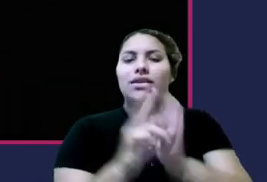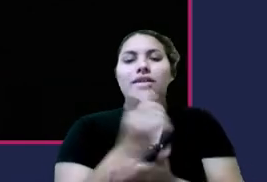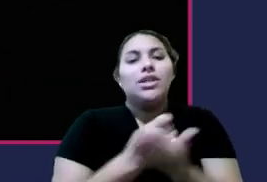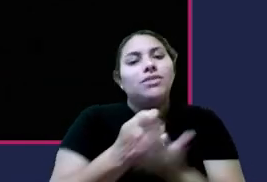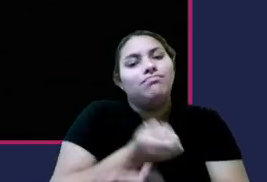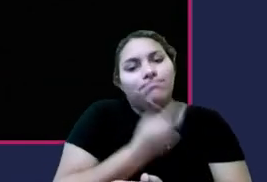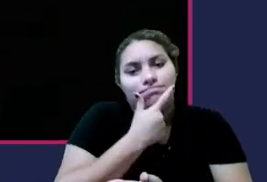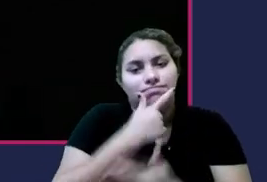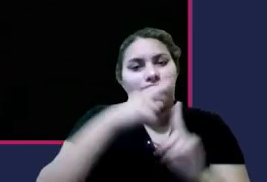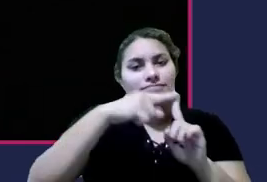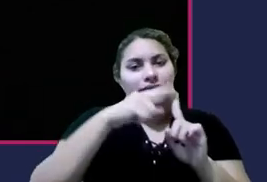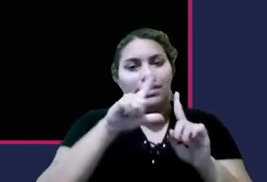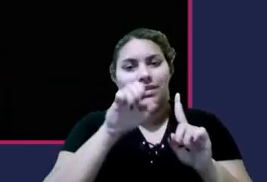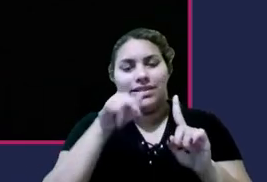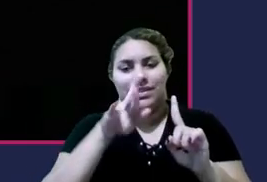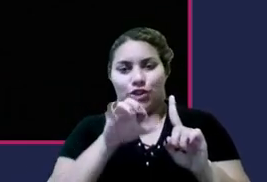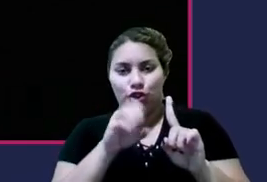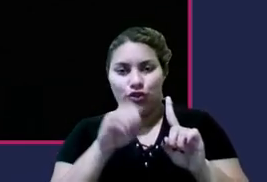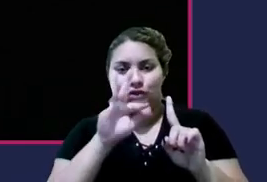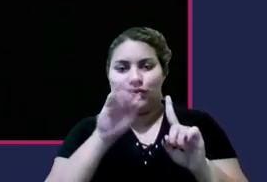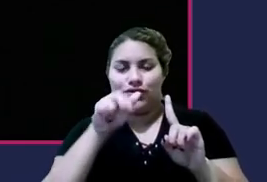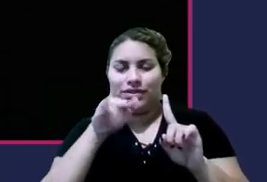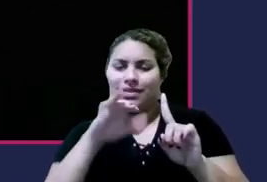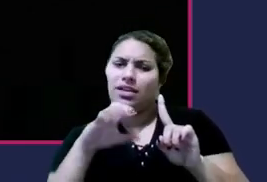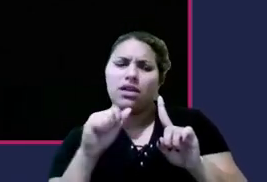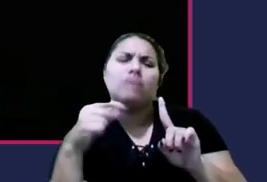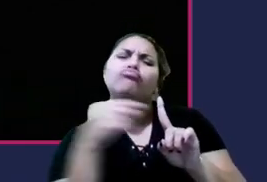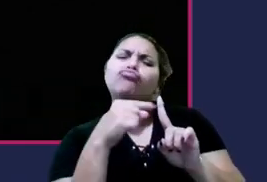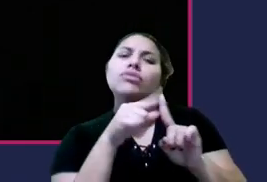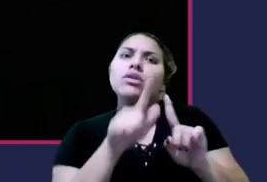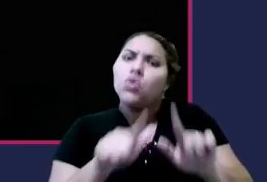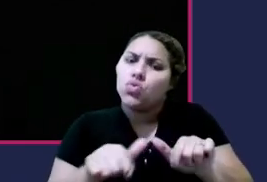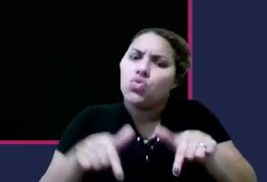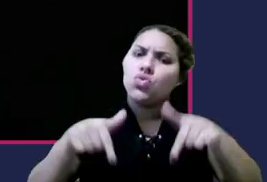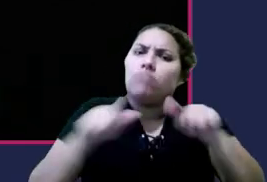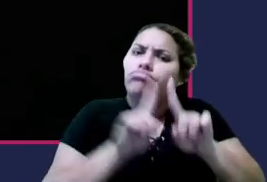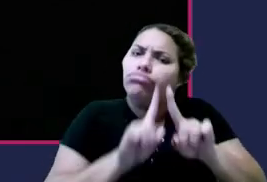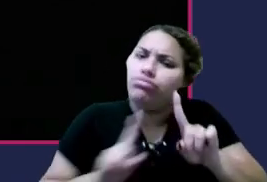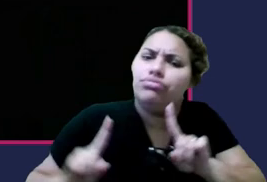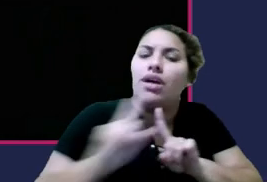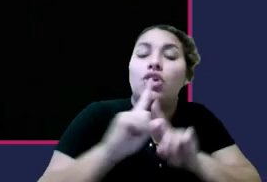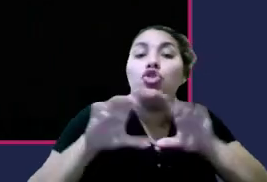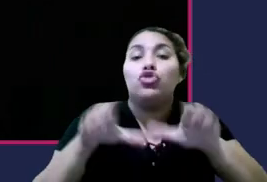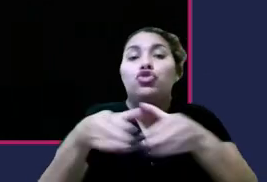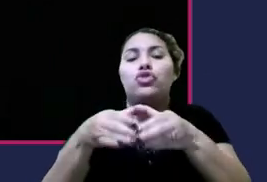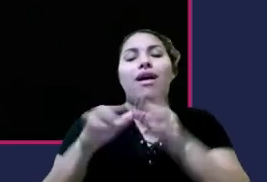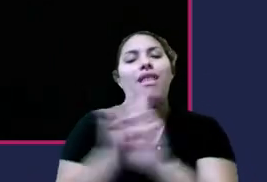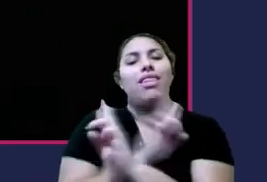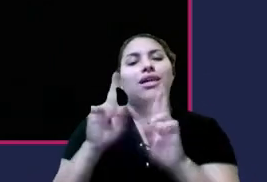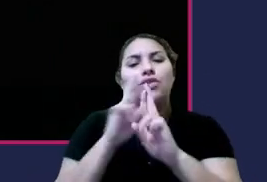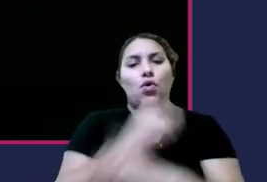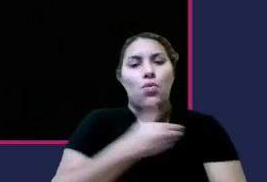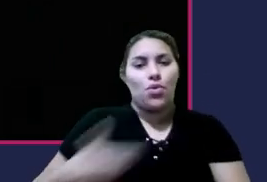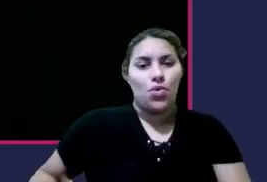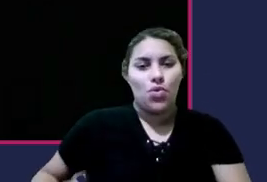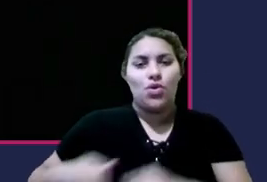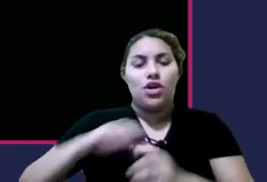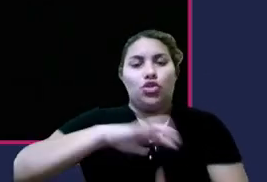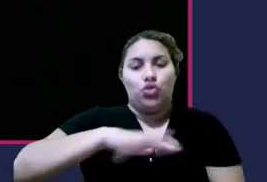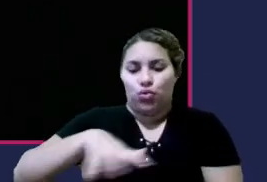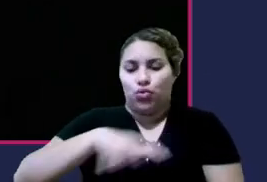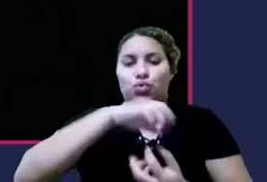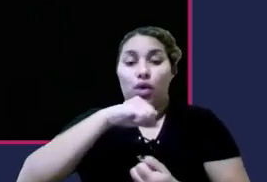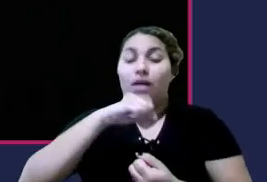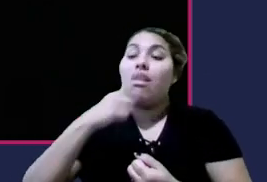have two representatives of pharmaceutical companies. Leandro Fonseca, you are at the forefront of